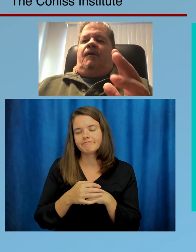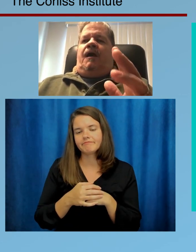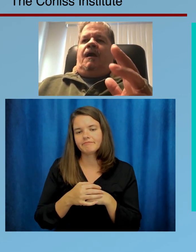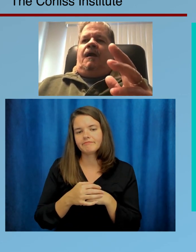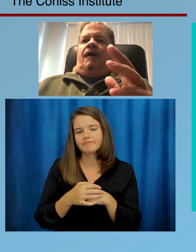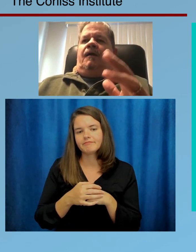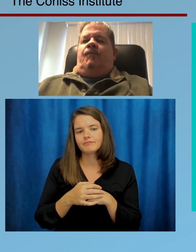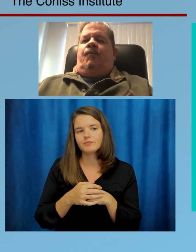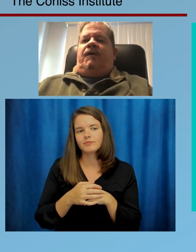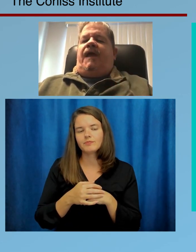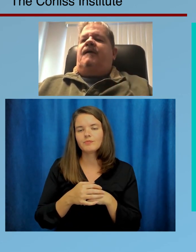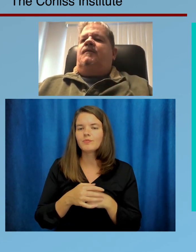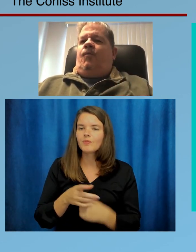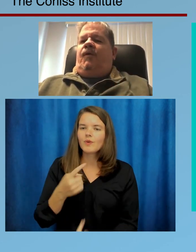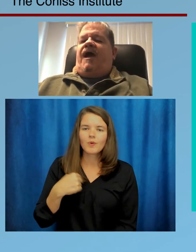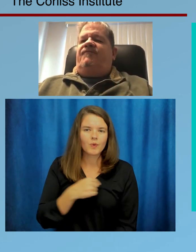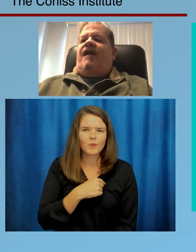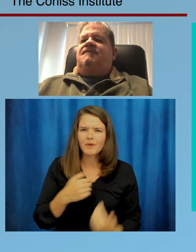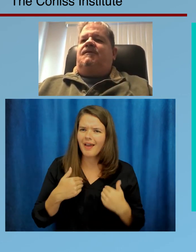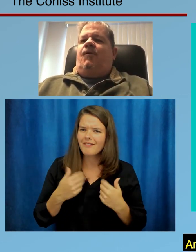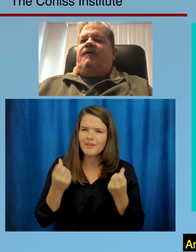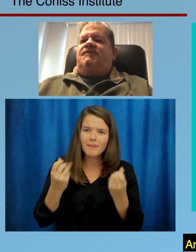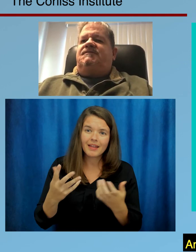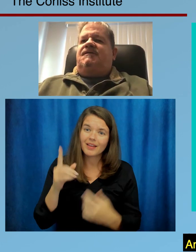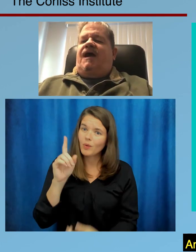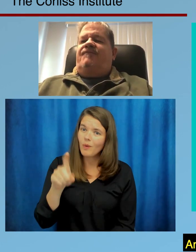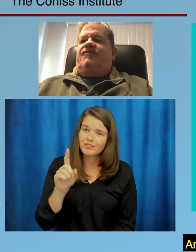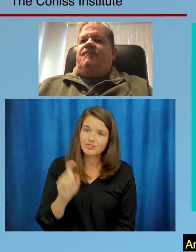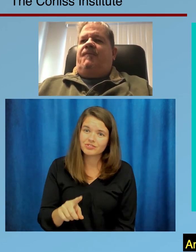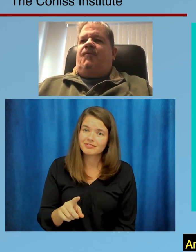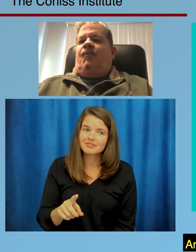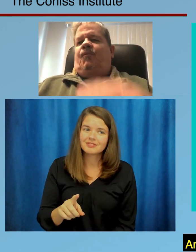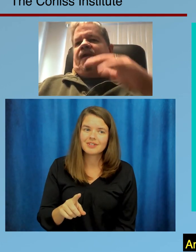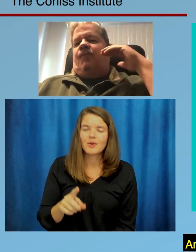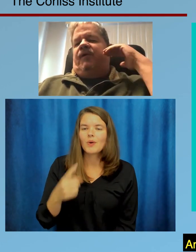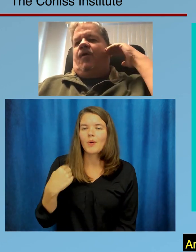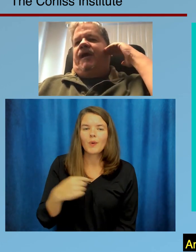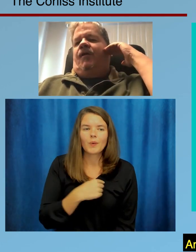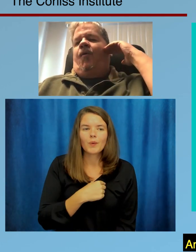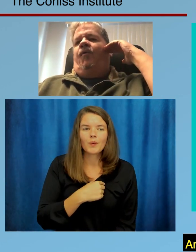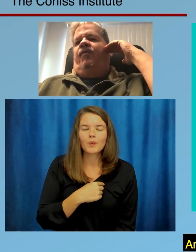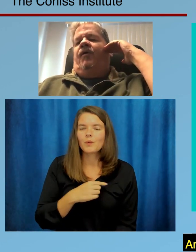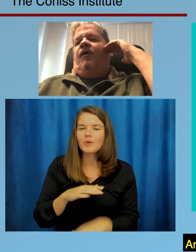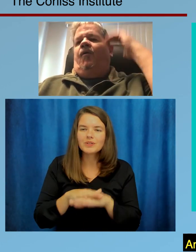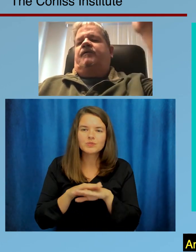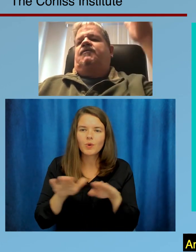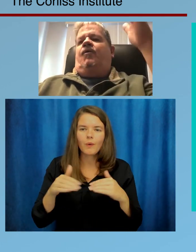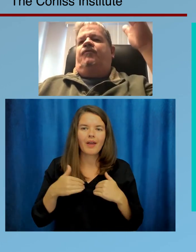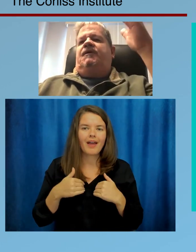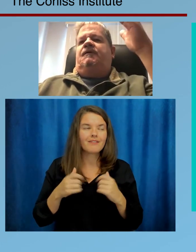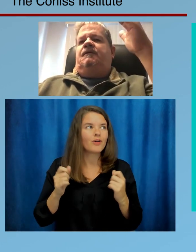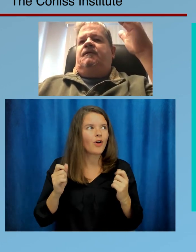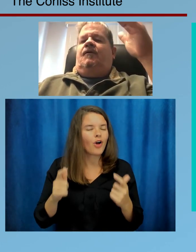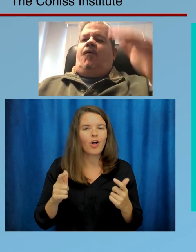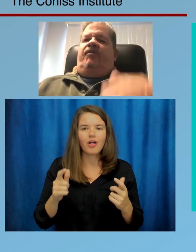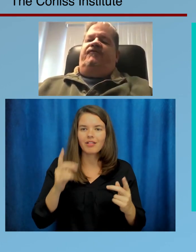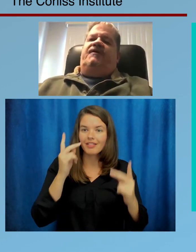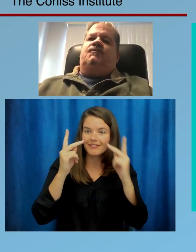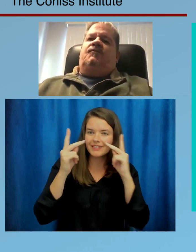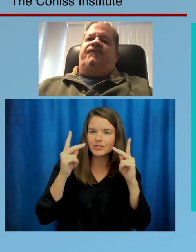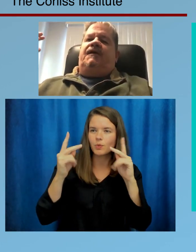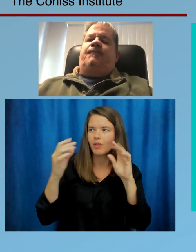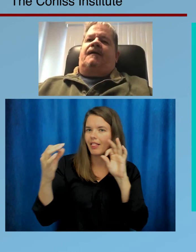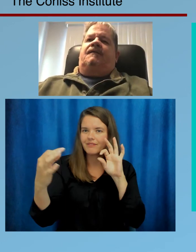You know, we have lots of questions, and you have to remember when we don't get all the auditory or